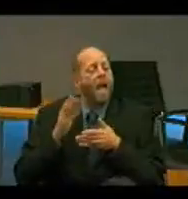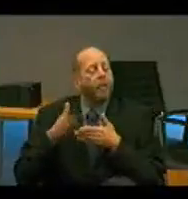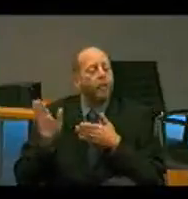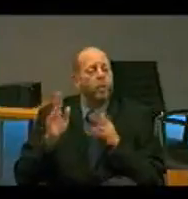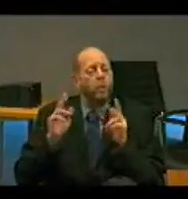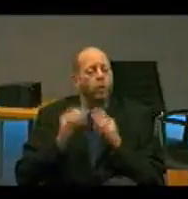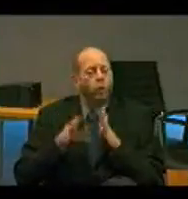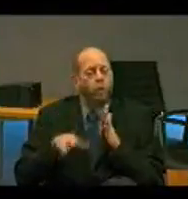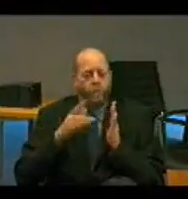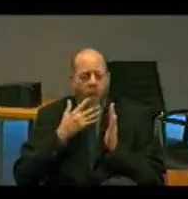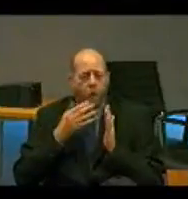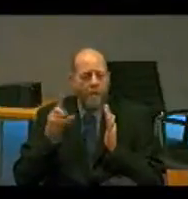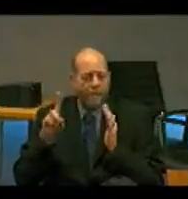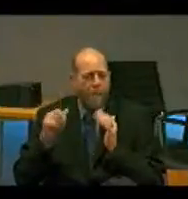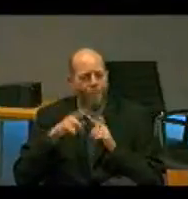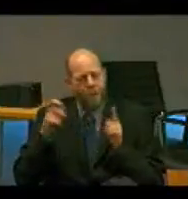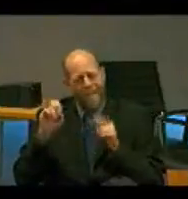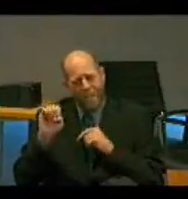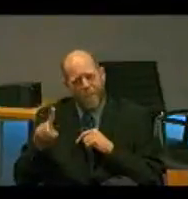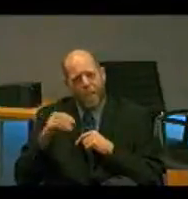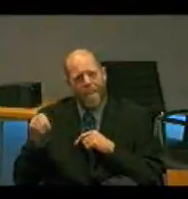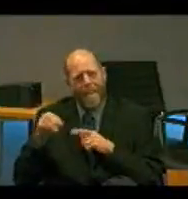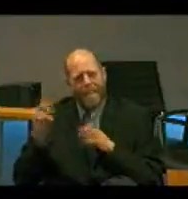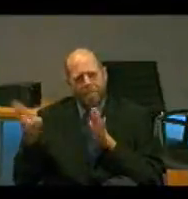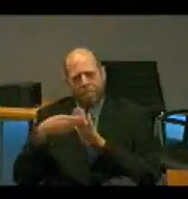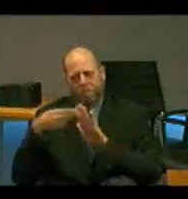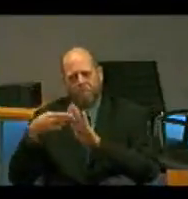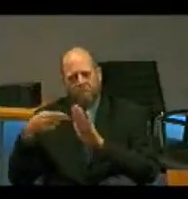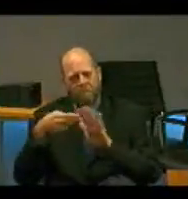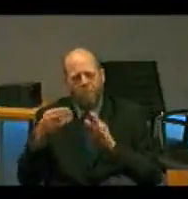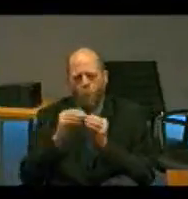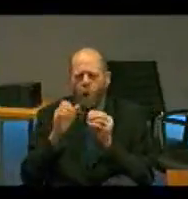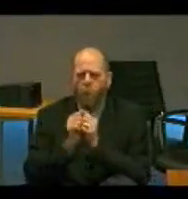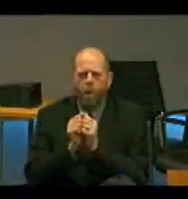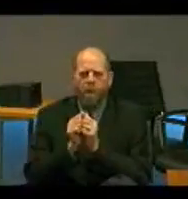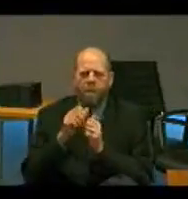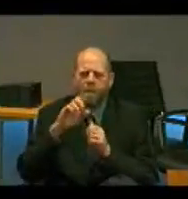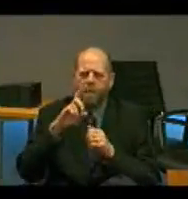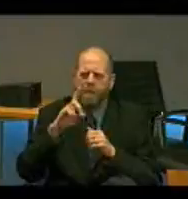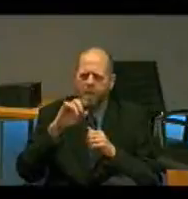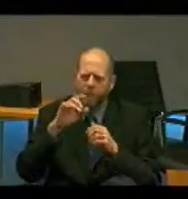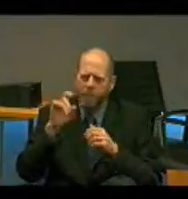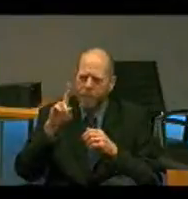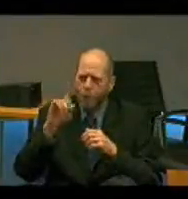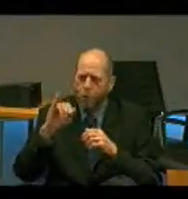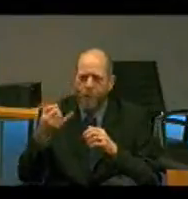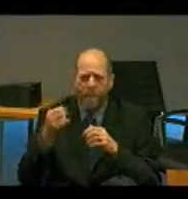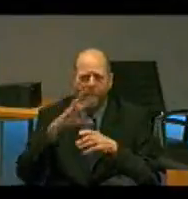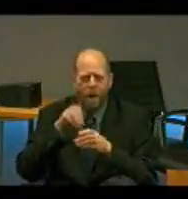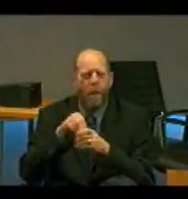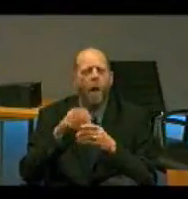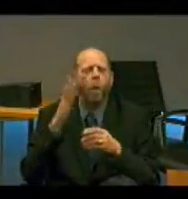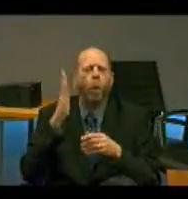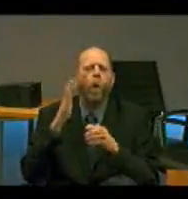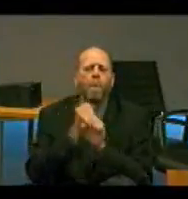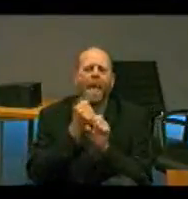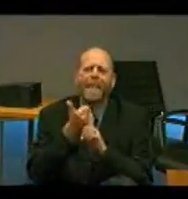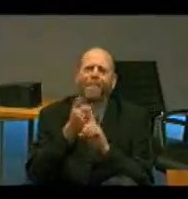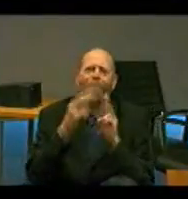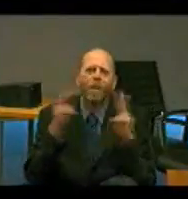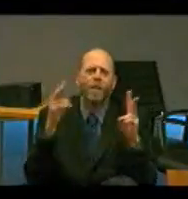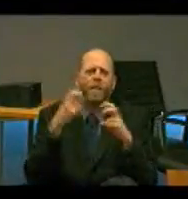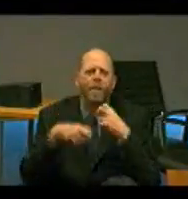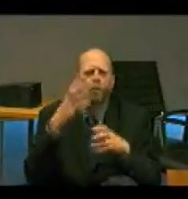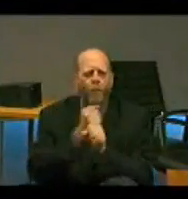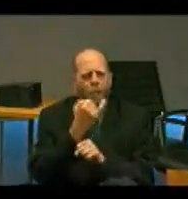with disabilities from education and stigmatizing them further with justice system involvement will make it incredibly difficult to get